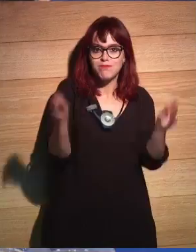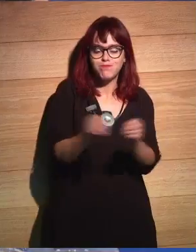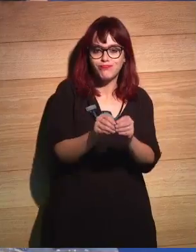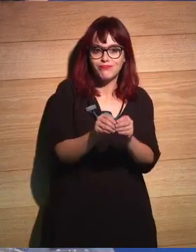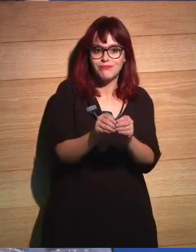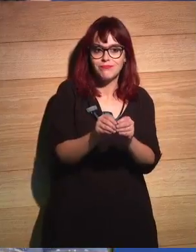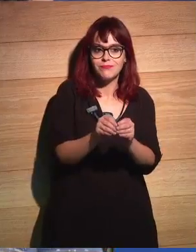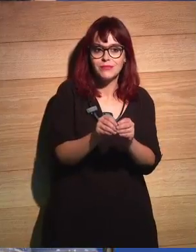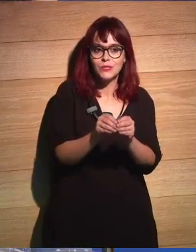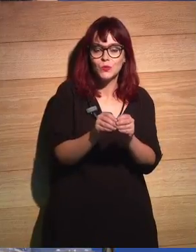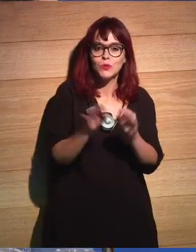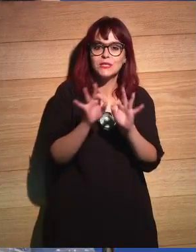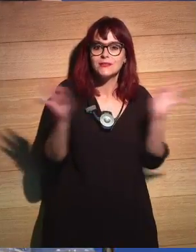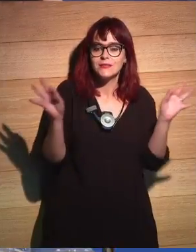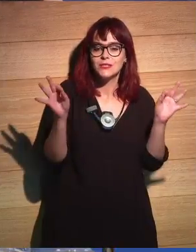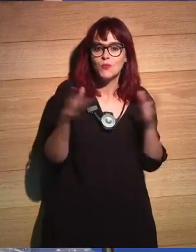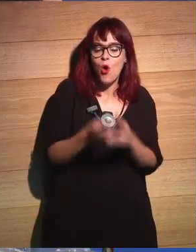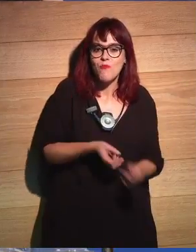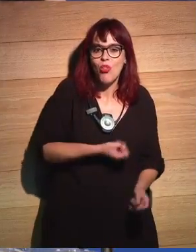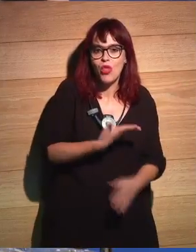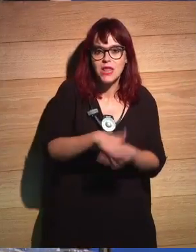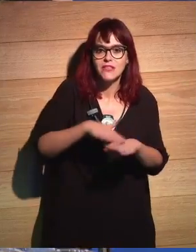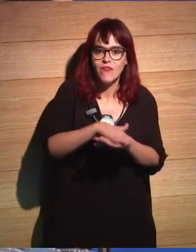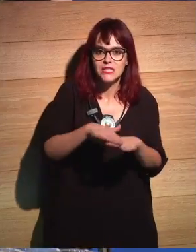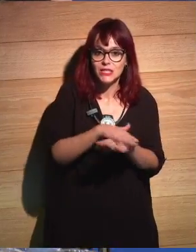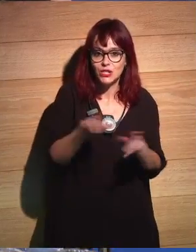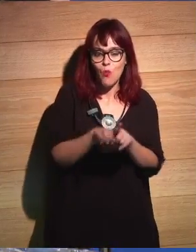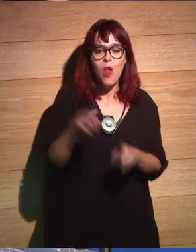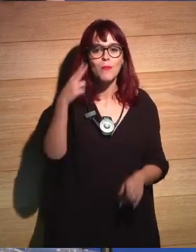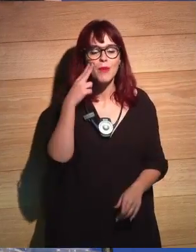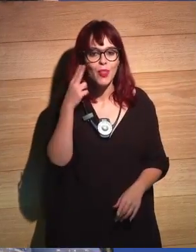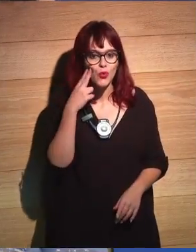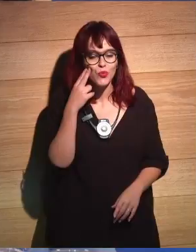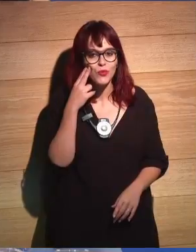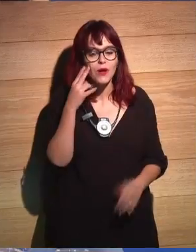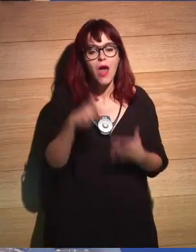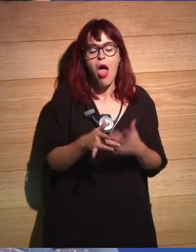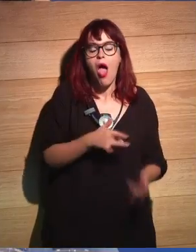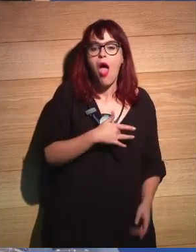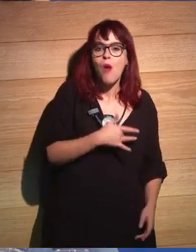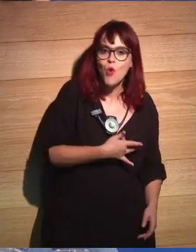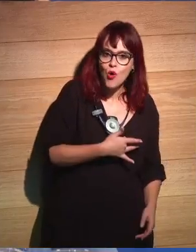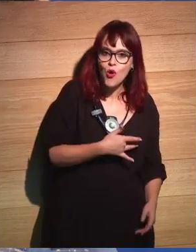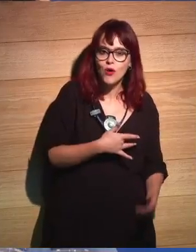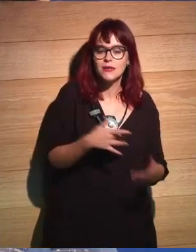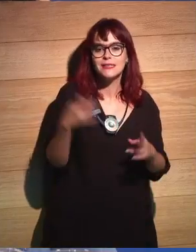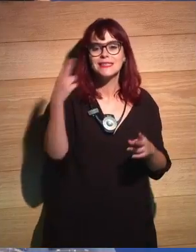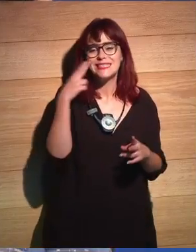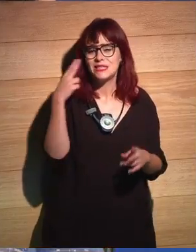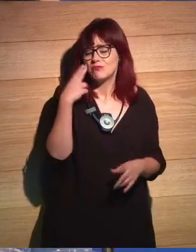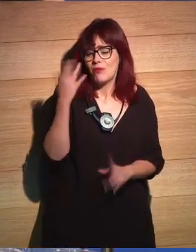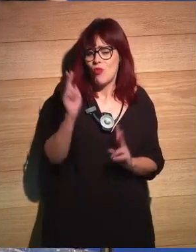the human experience, is limited to a series of basic emotions such as fear,